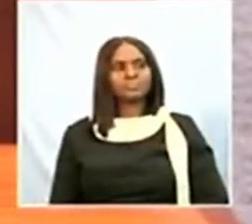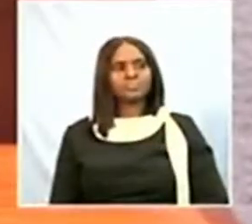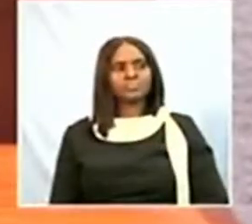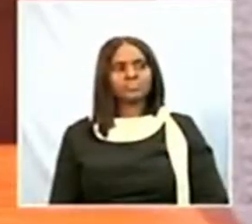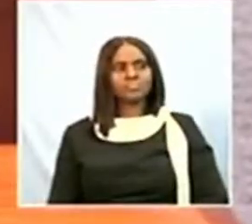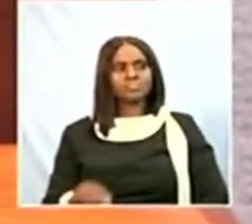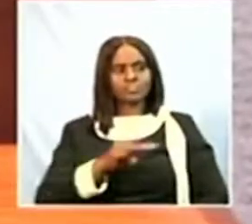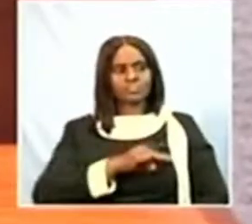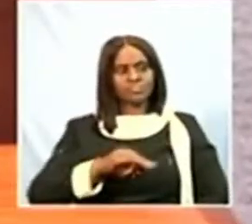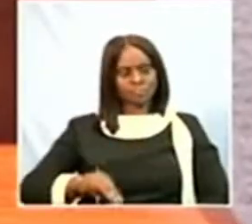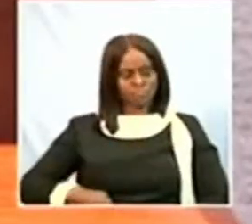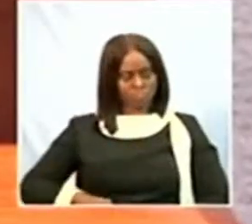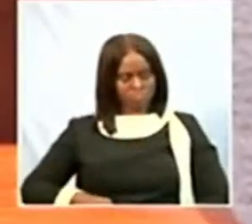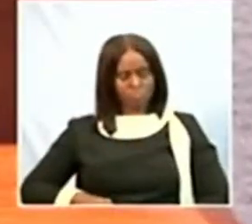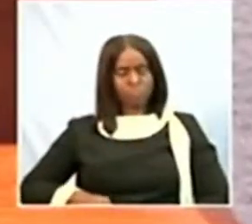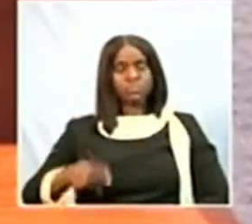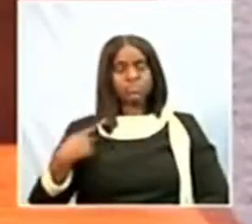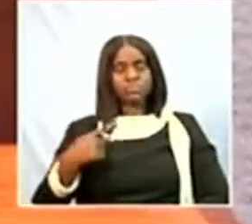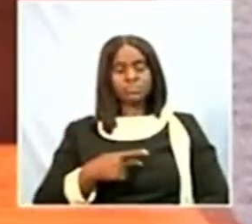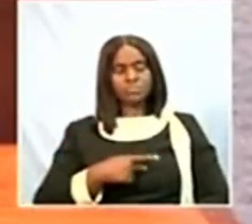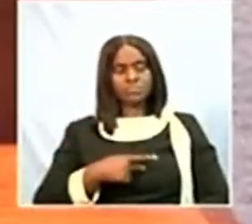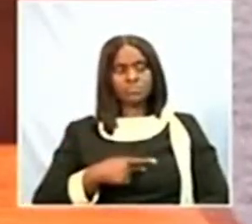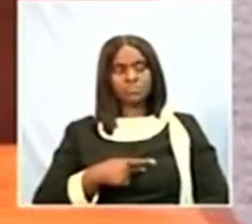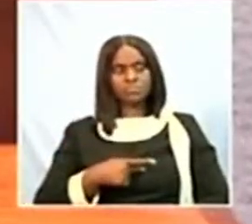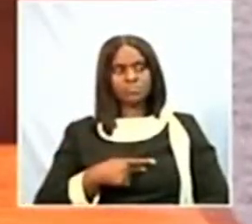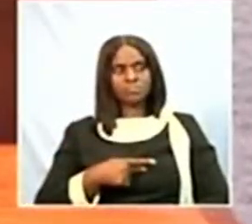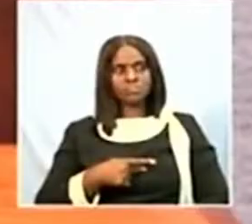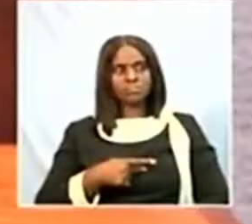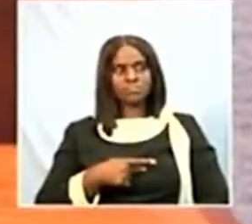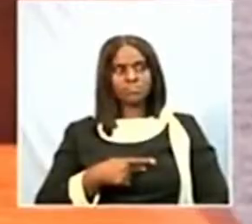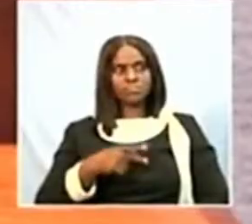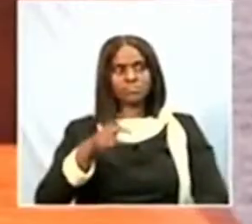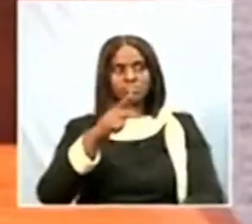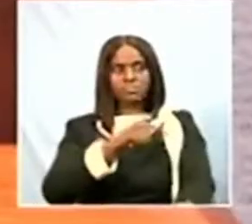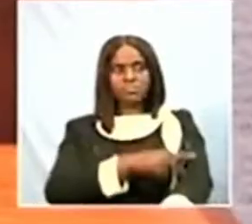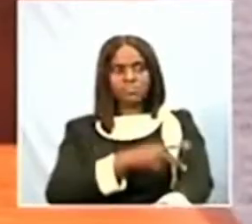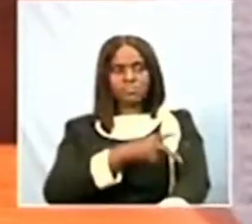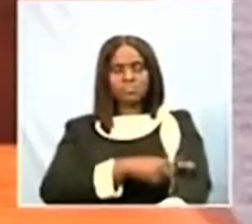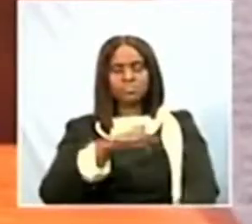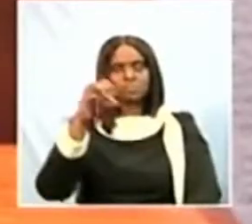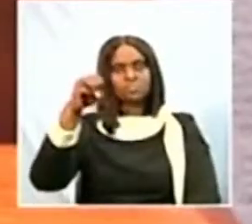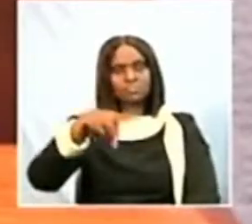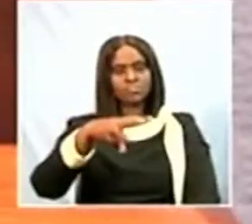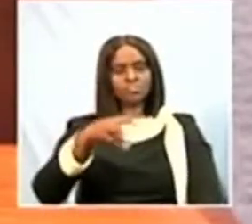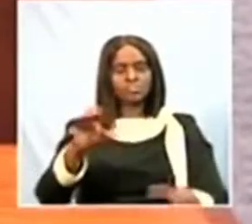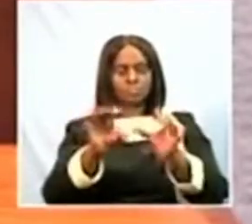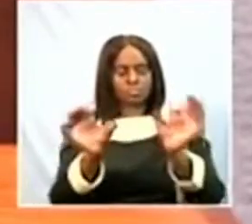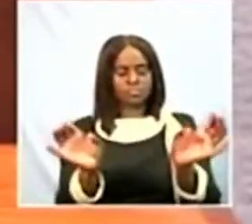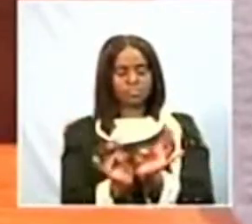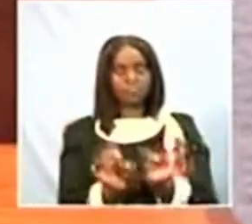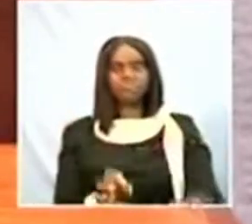Honorable Member, Chris Leader, Piri Munali constituency.